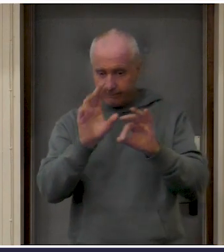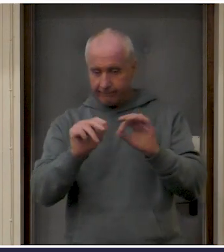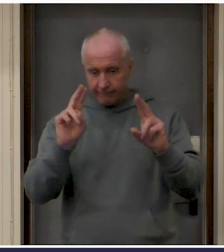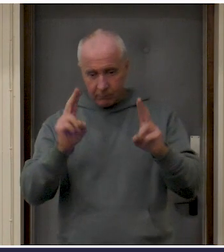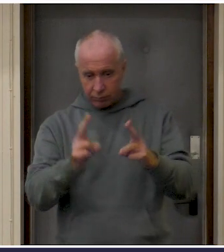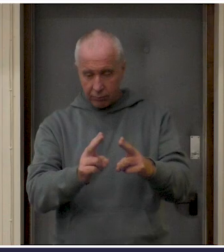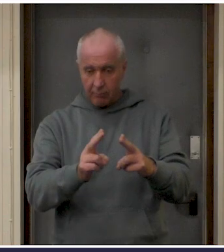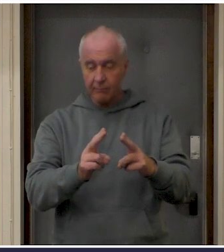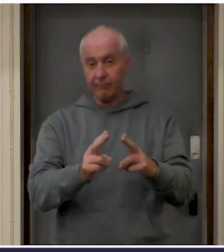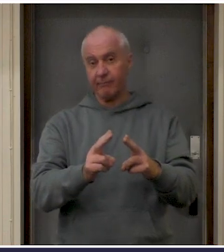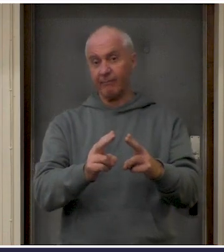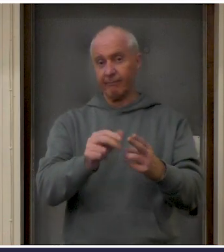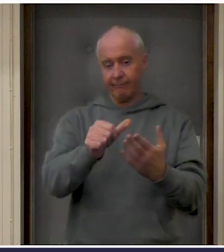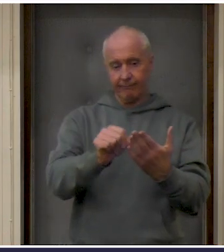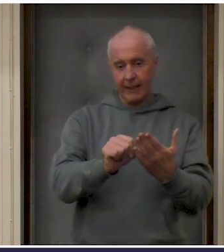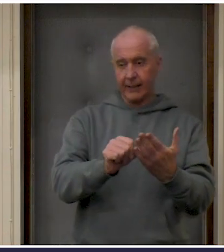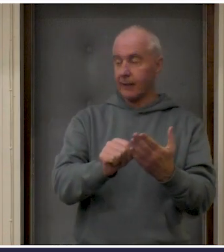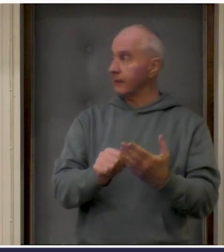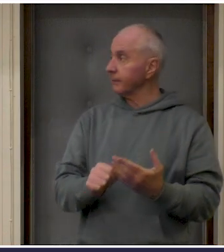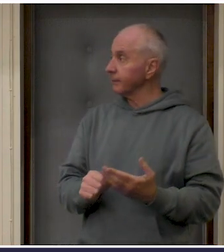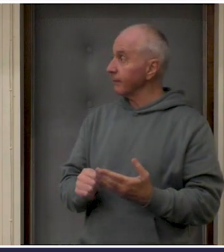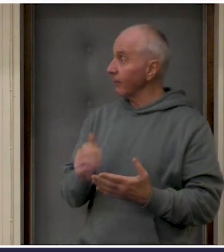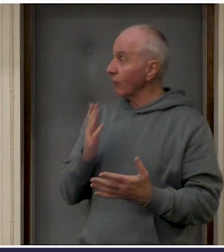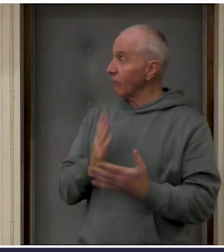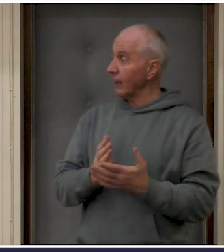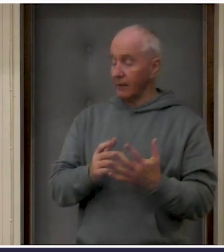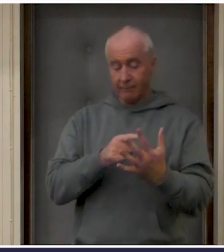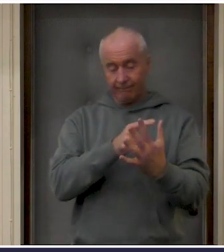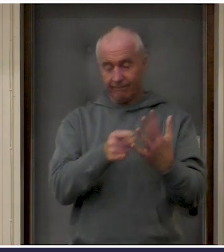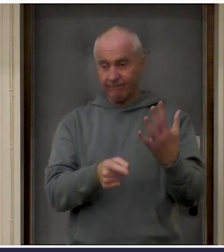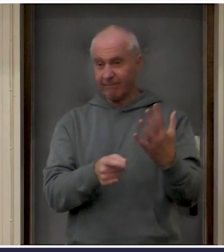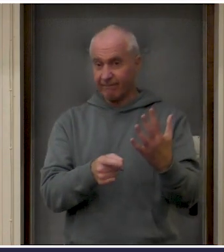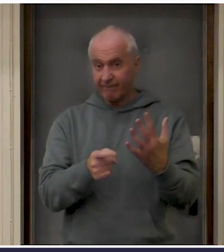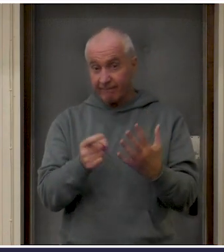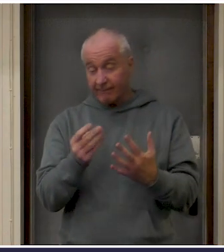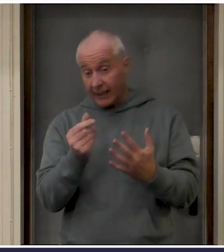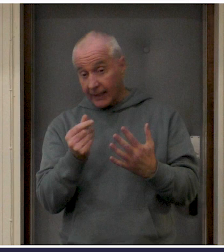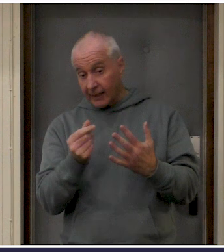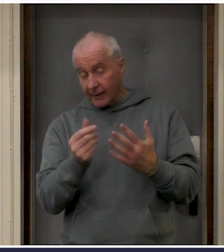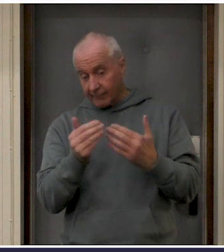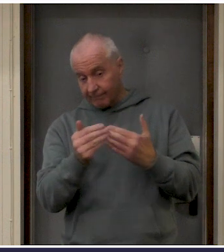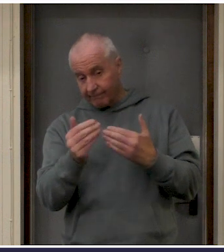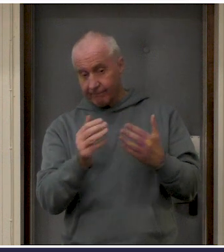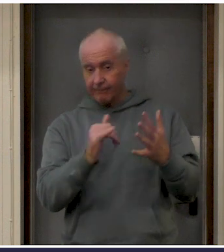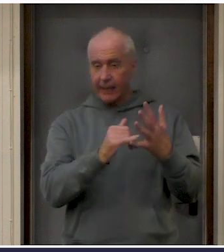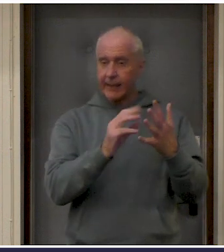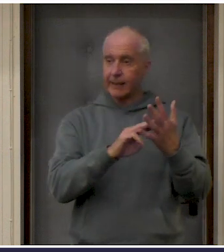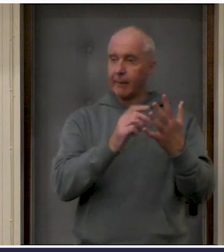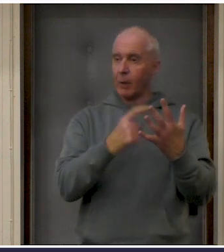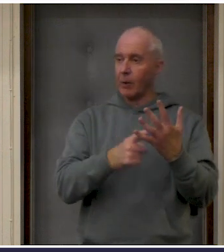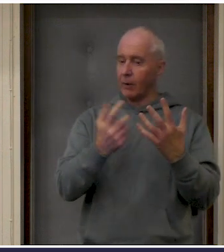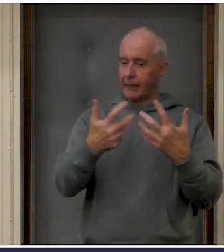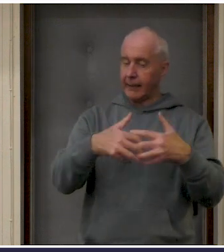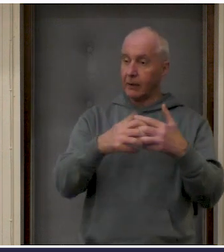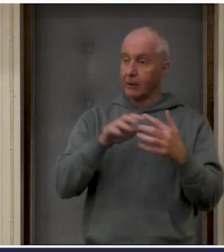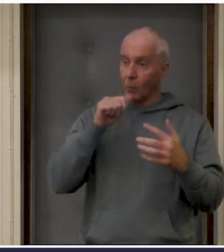even smaller list. So there is only really a handful of those near-term SMR technologies that are